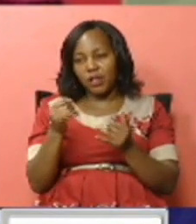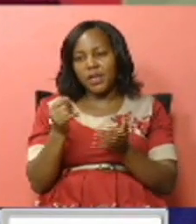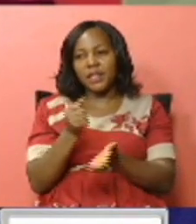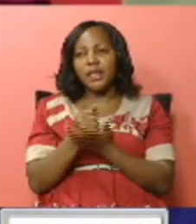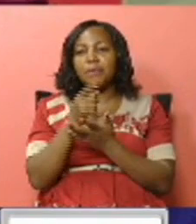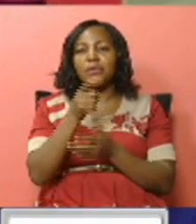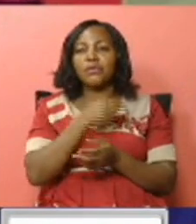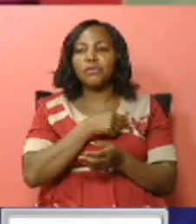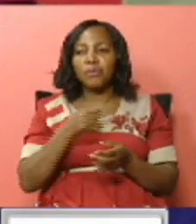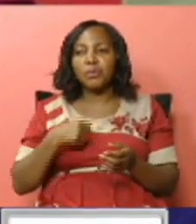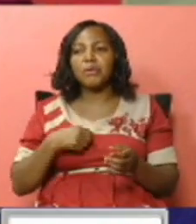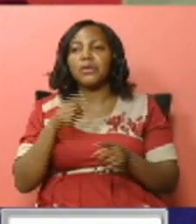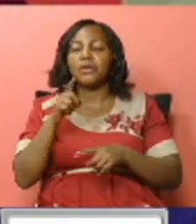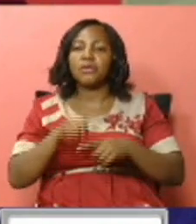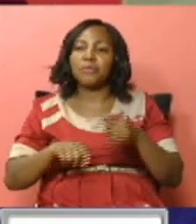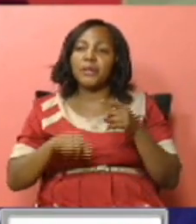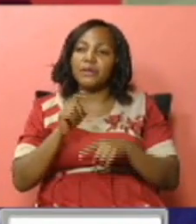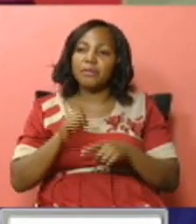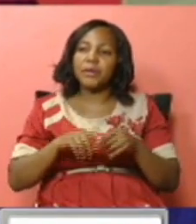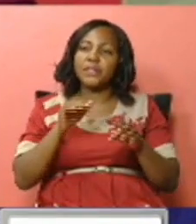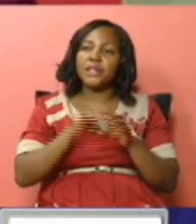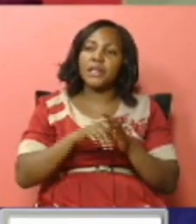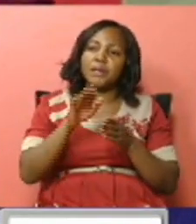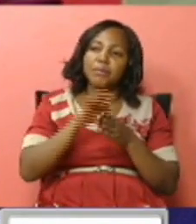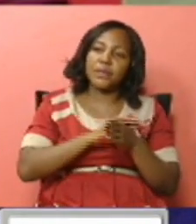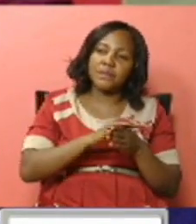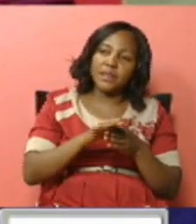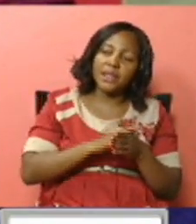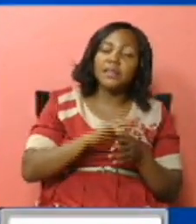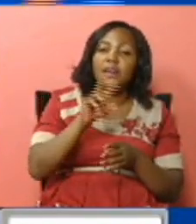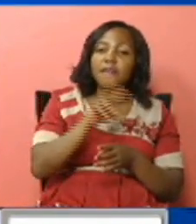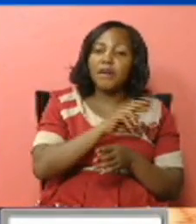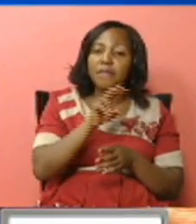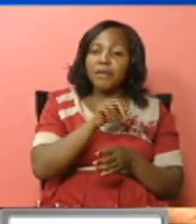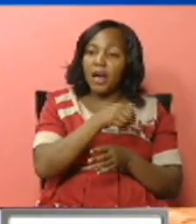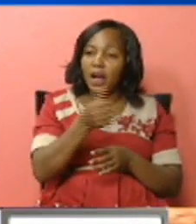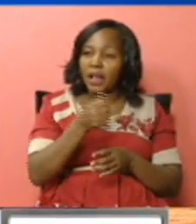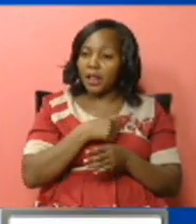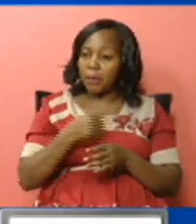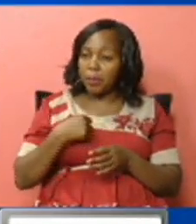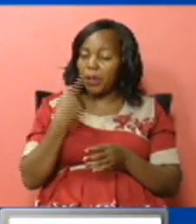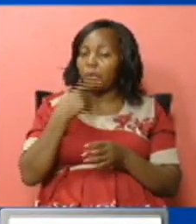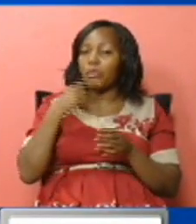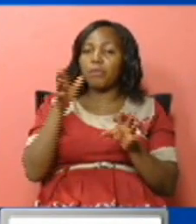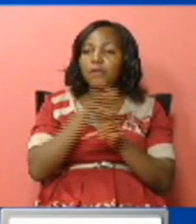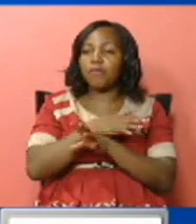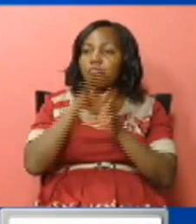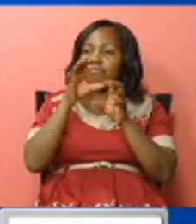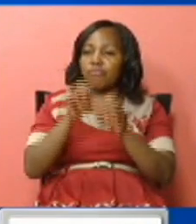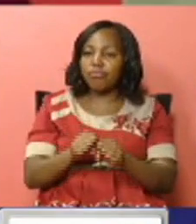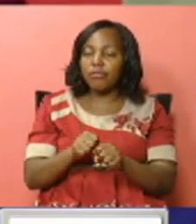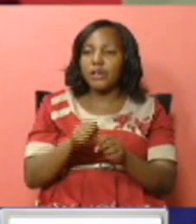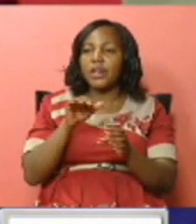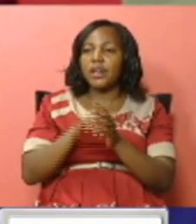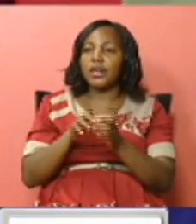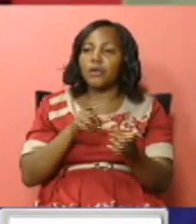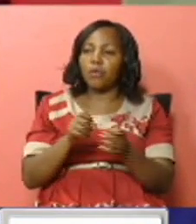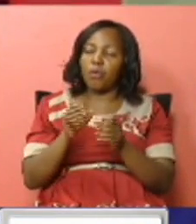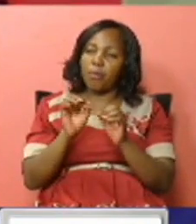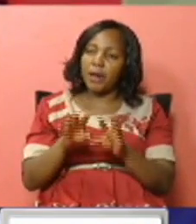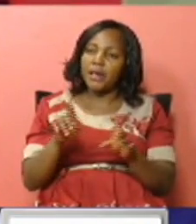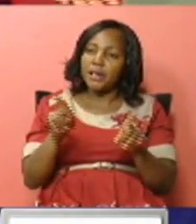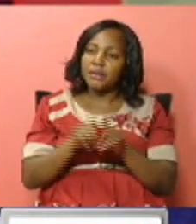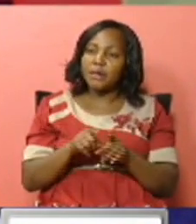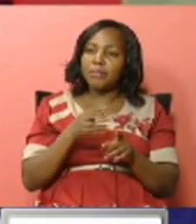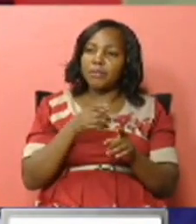and participate in businesses like their other counterparts who are not, for example, abducted during the war. Let that fund be